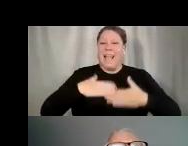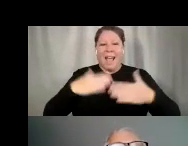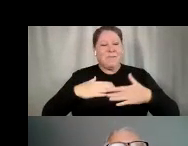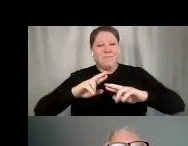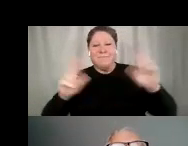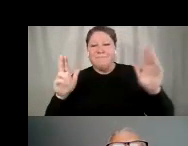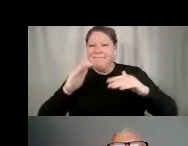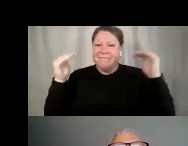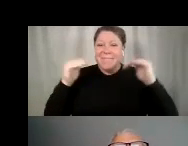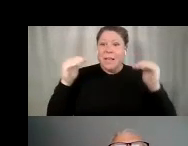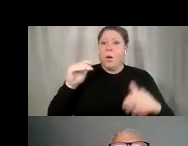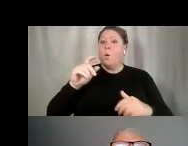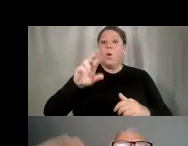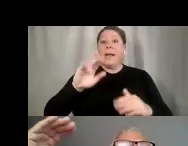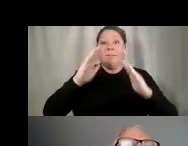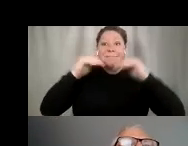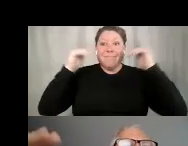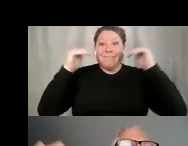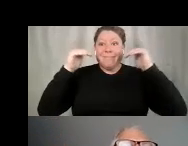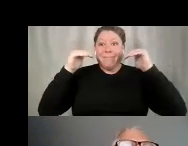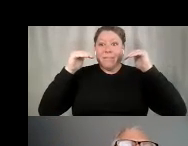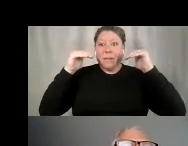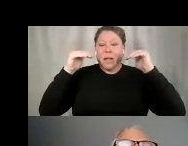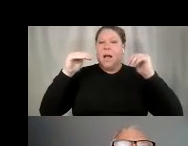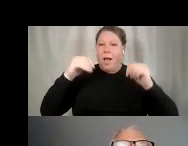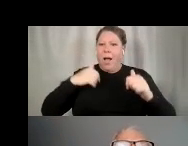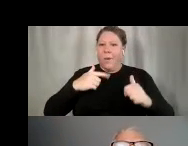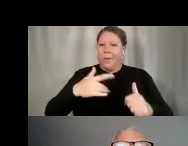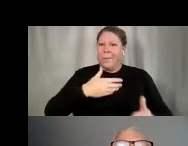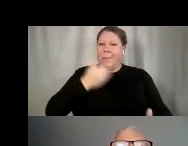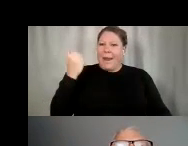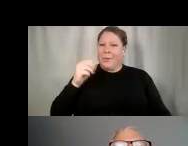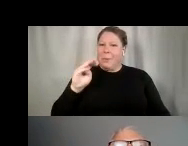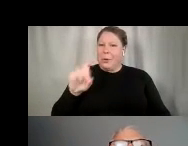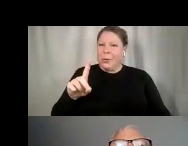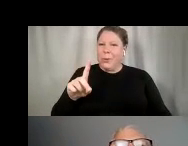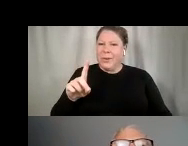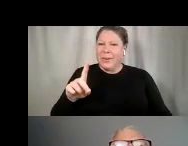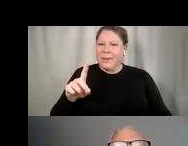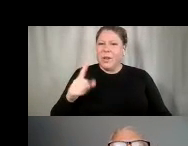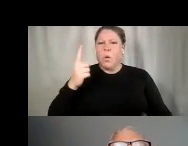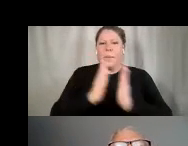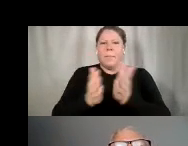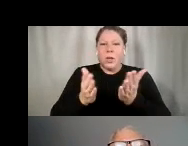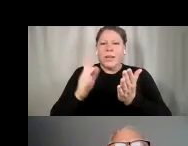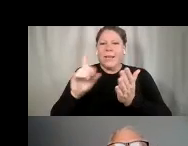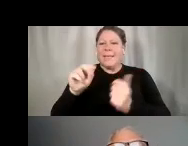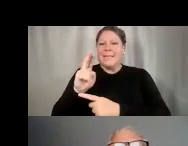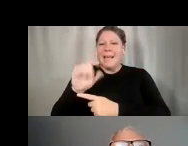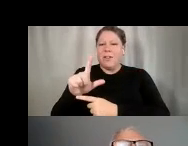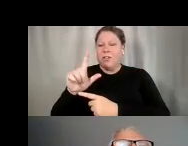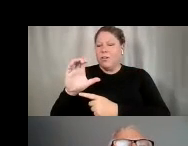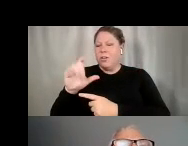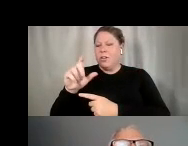we smile, our mood actually raises. In the book by Thinking Fast and Slow, Daniel Kahneman talks about some of